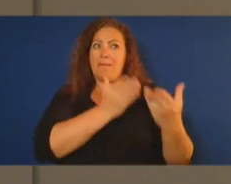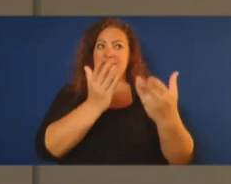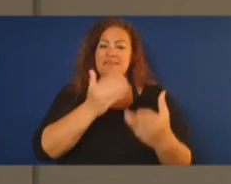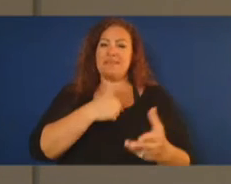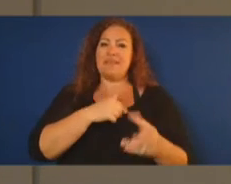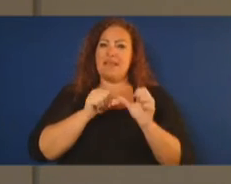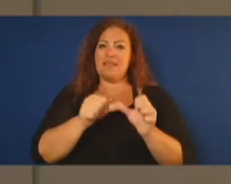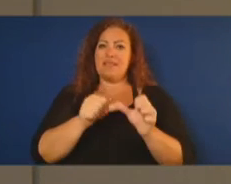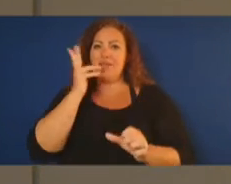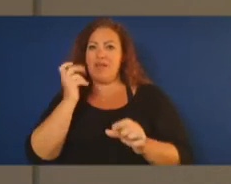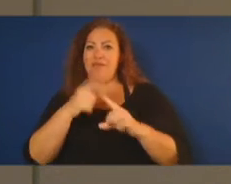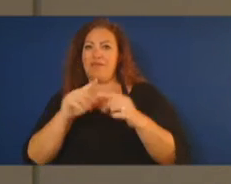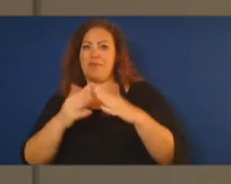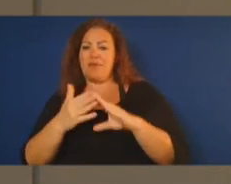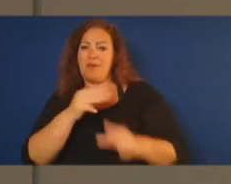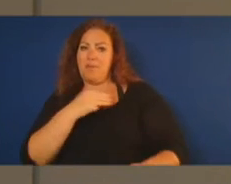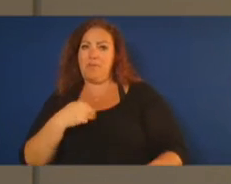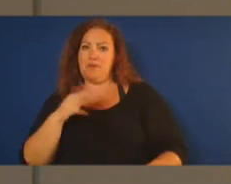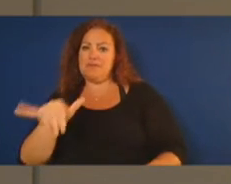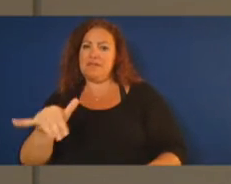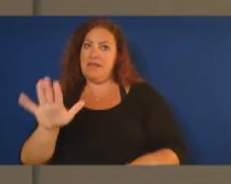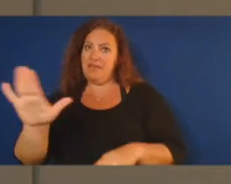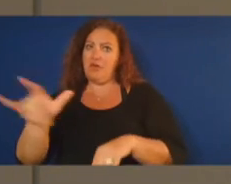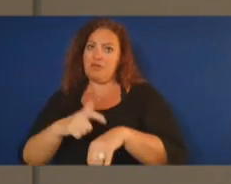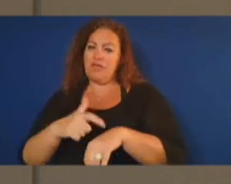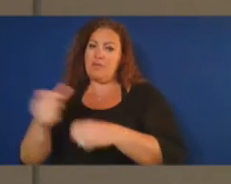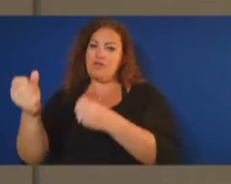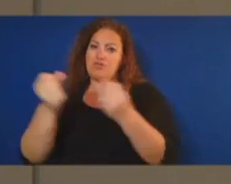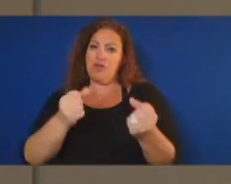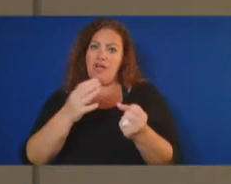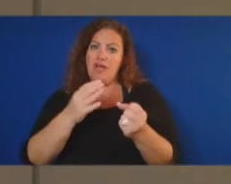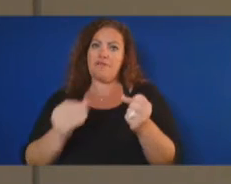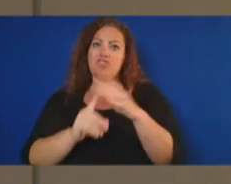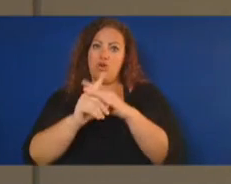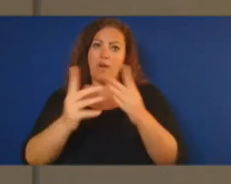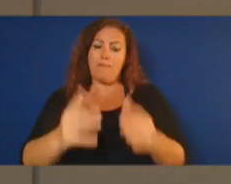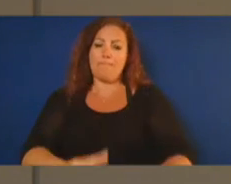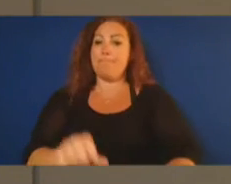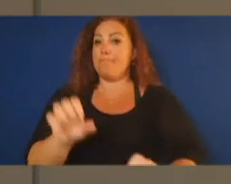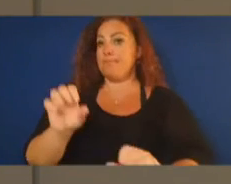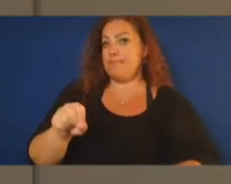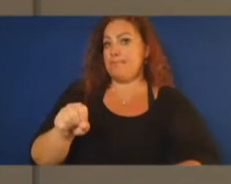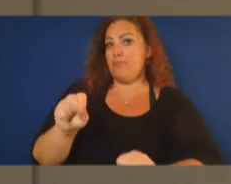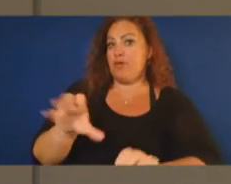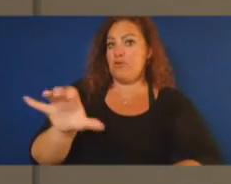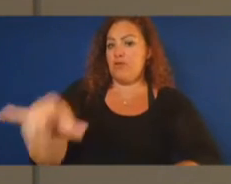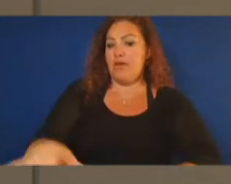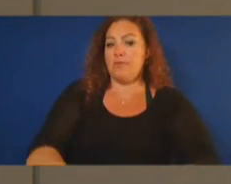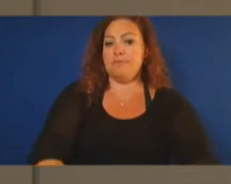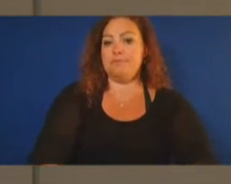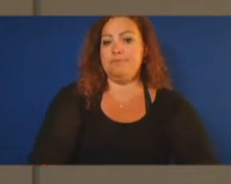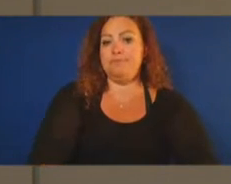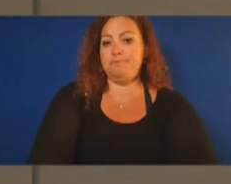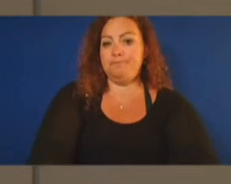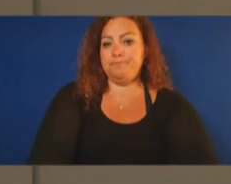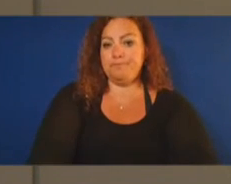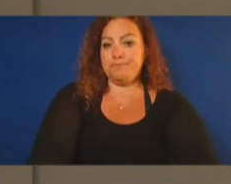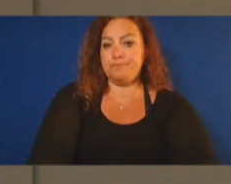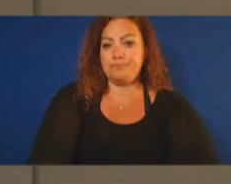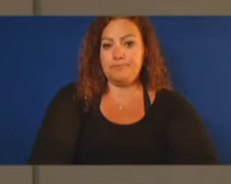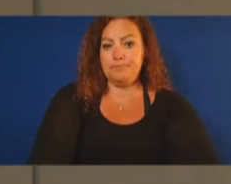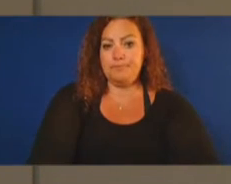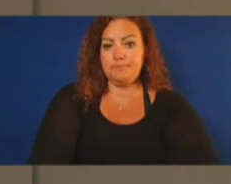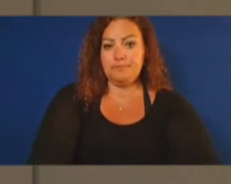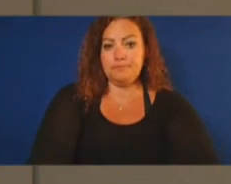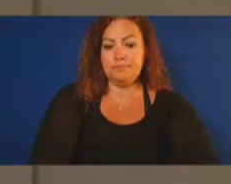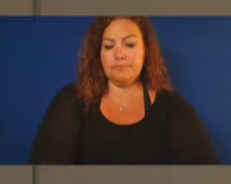community members that have taken the time to drive down here and show up or saying okay we can do that um and you know um did he